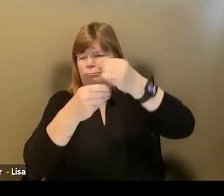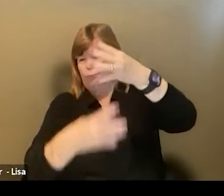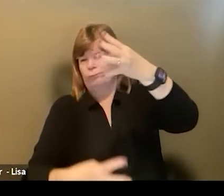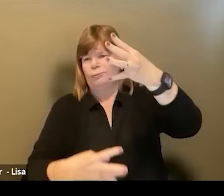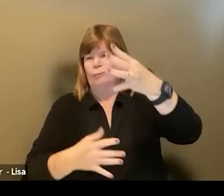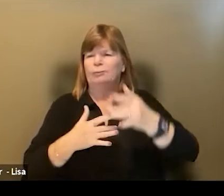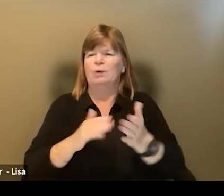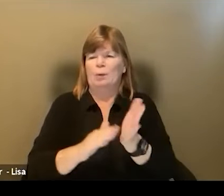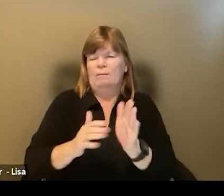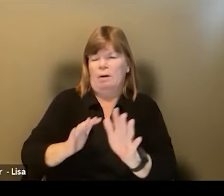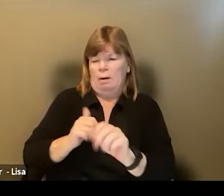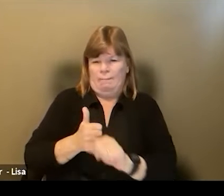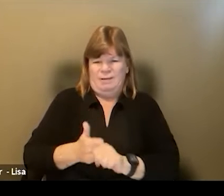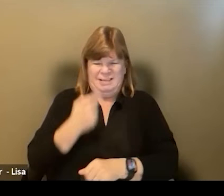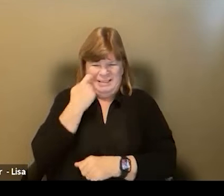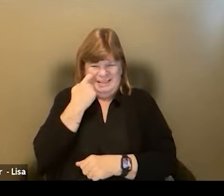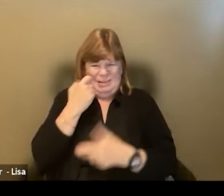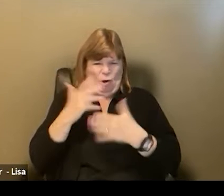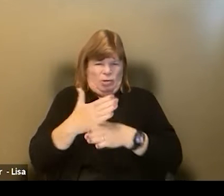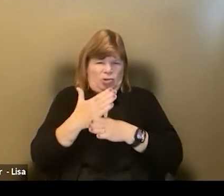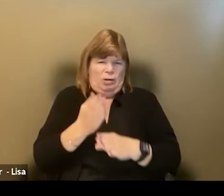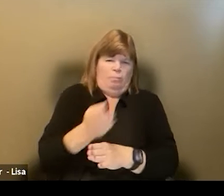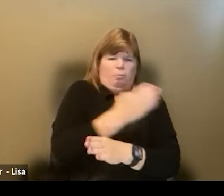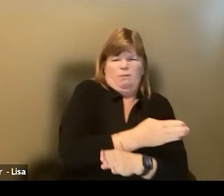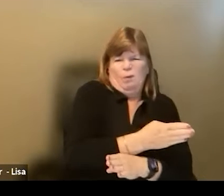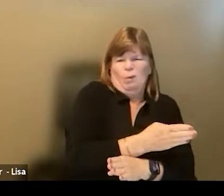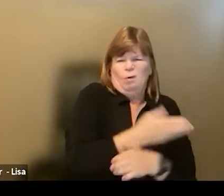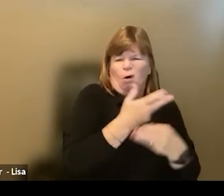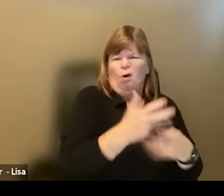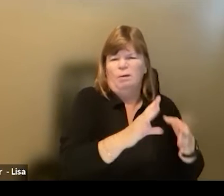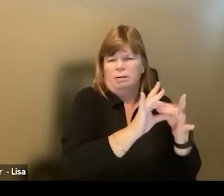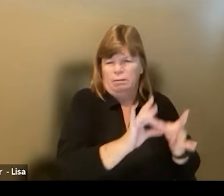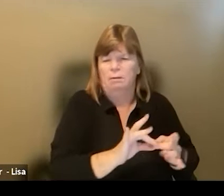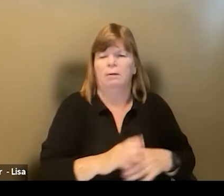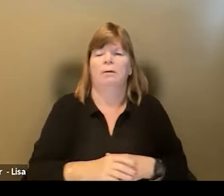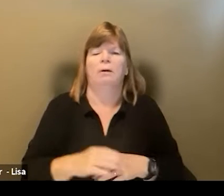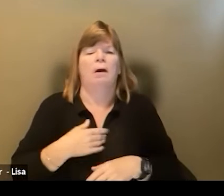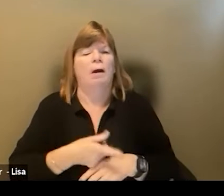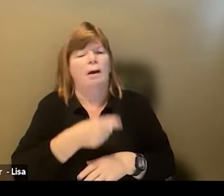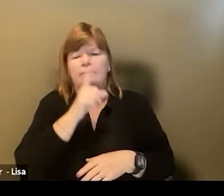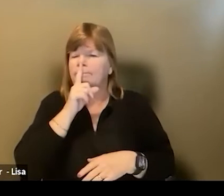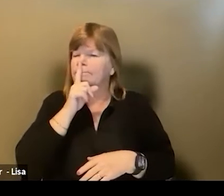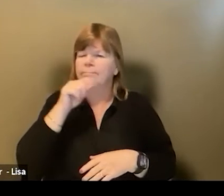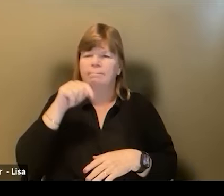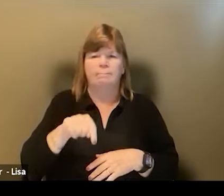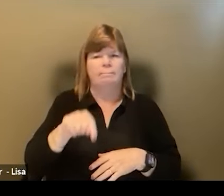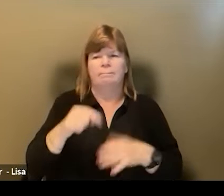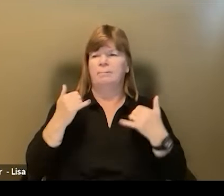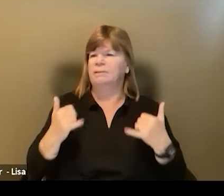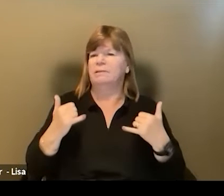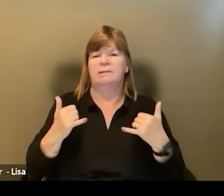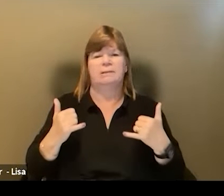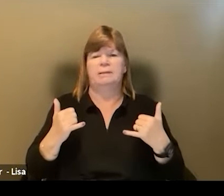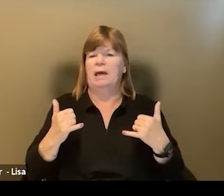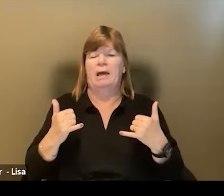updates previously shared during the first public comment webinar series. So we're not going to focus this webinar,